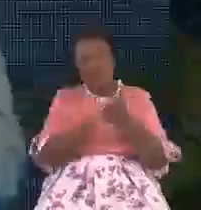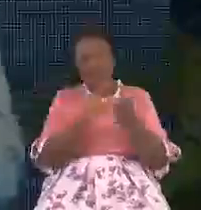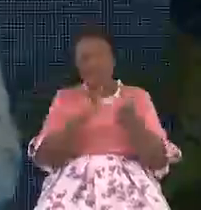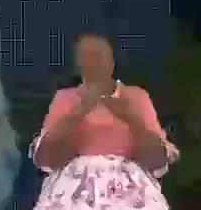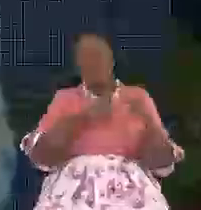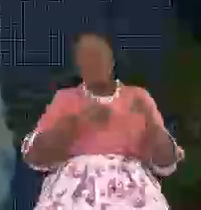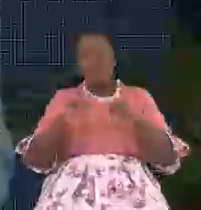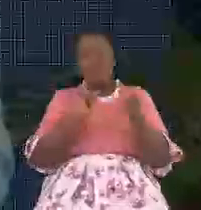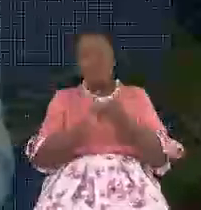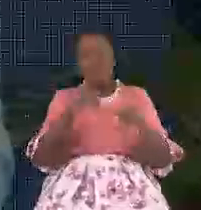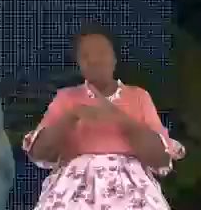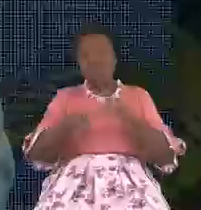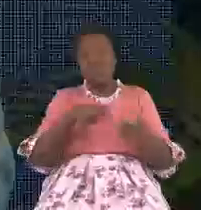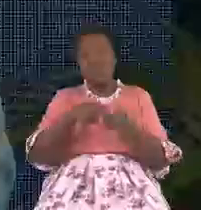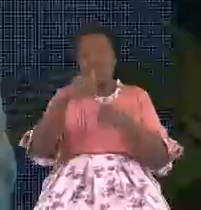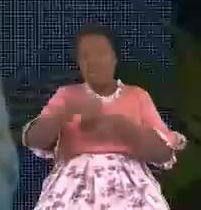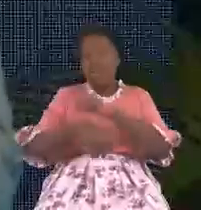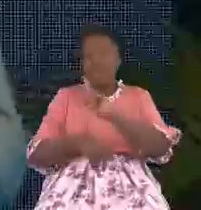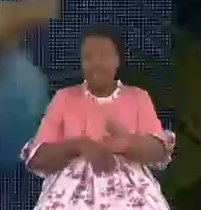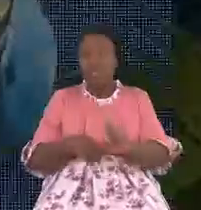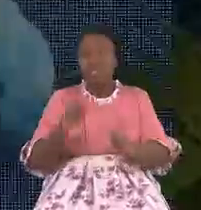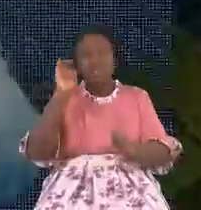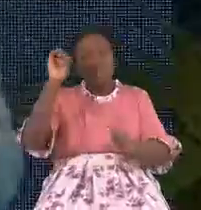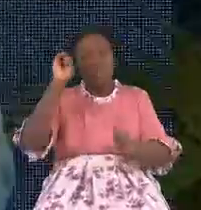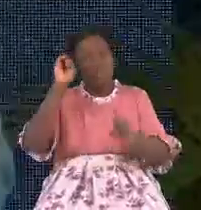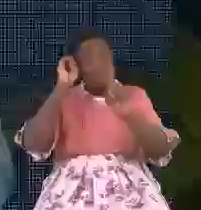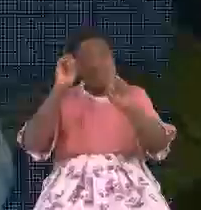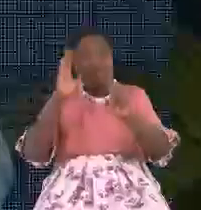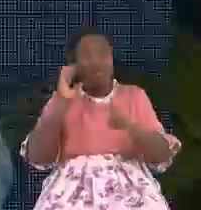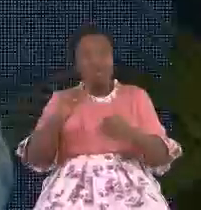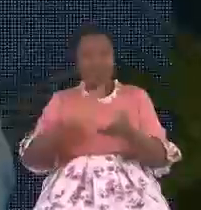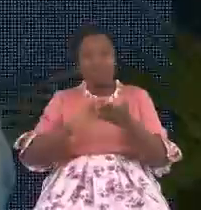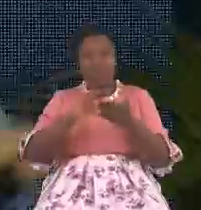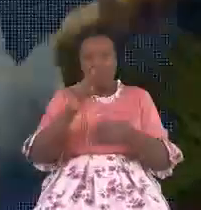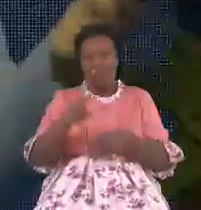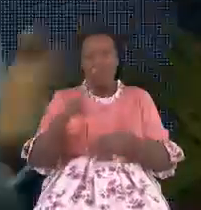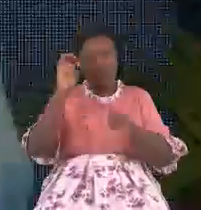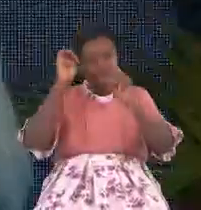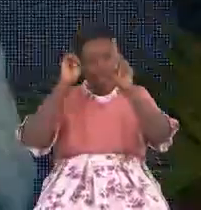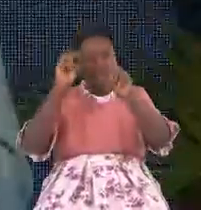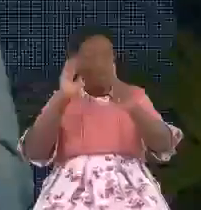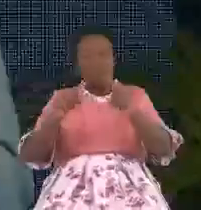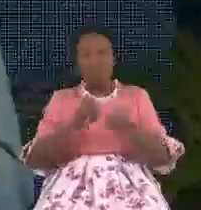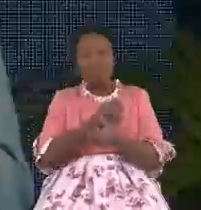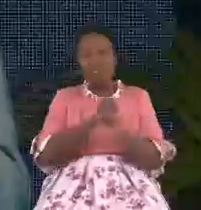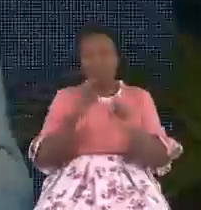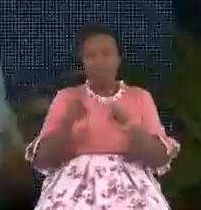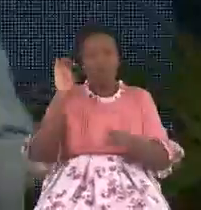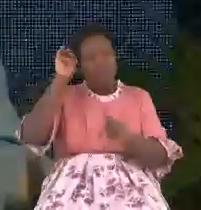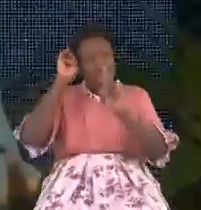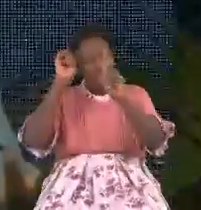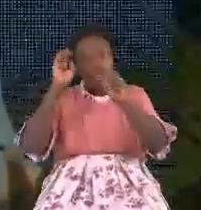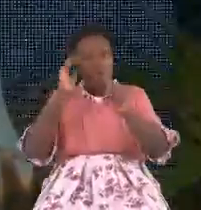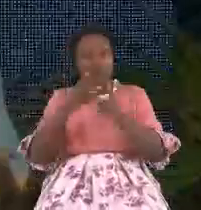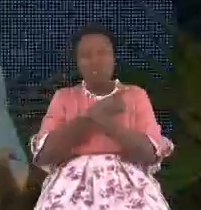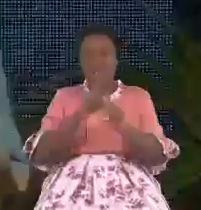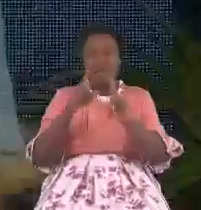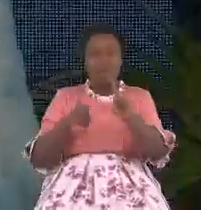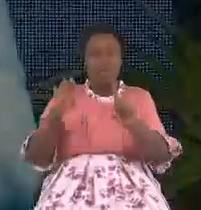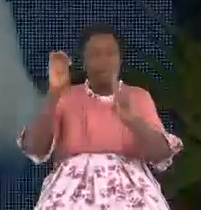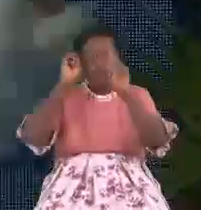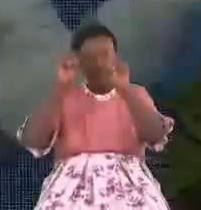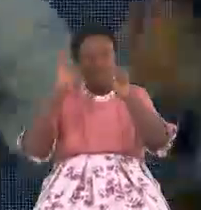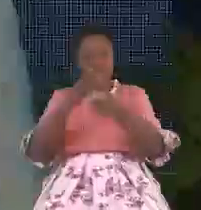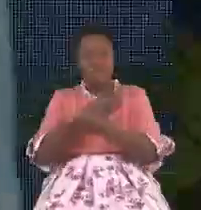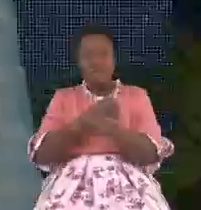he will forgive you it will save you it will deliver you it will heal you